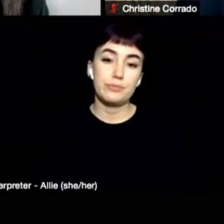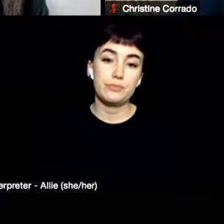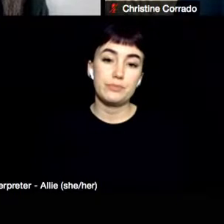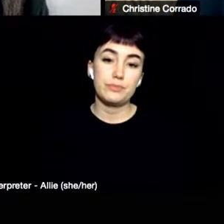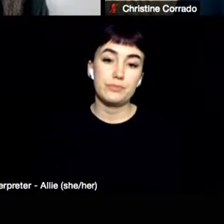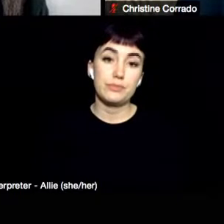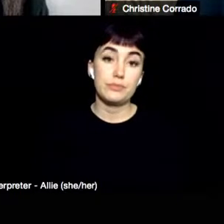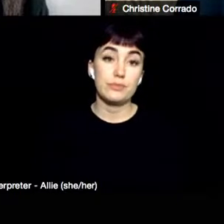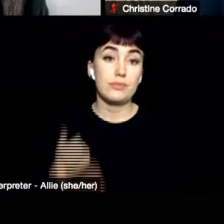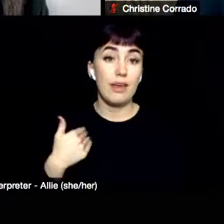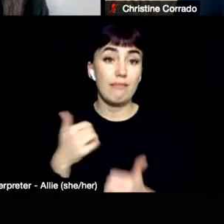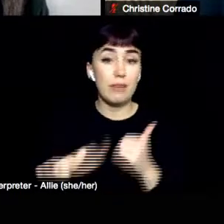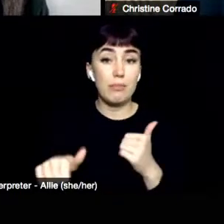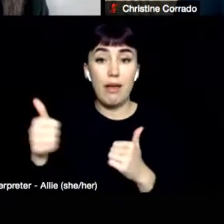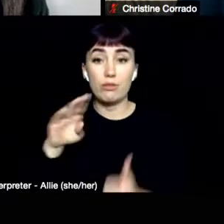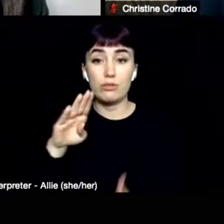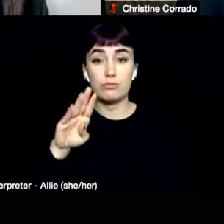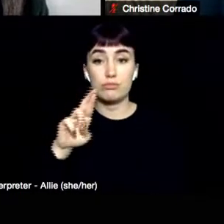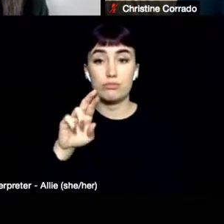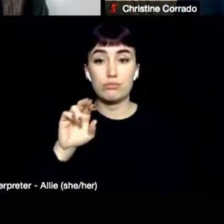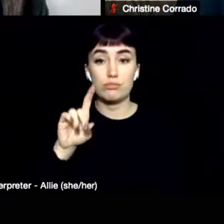Do we have anyone else, Bridget?